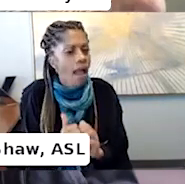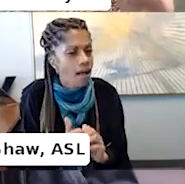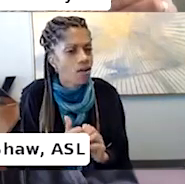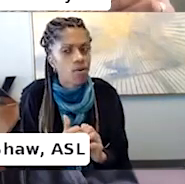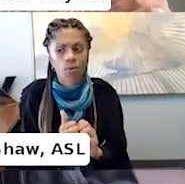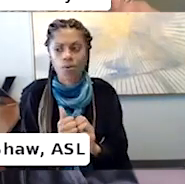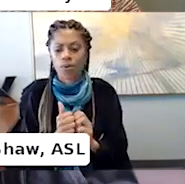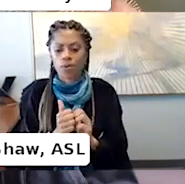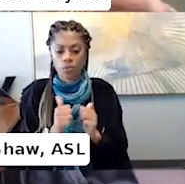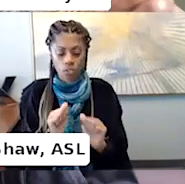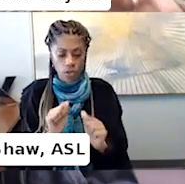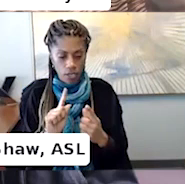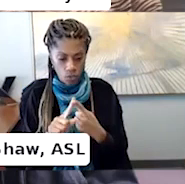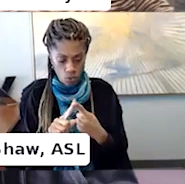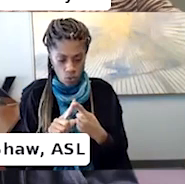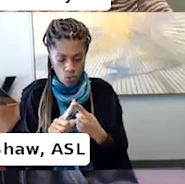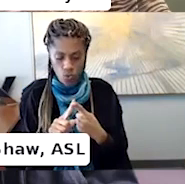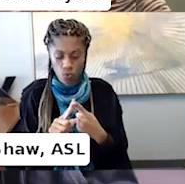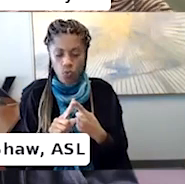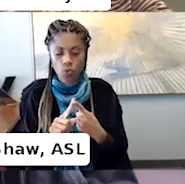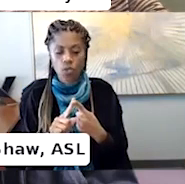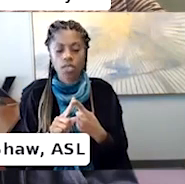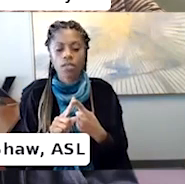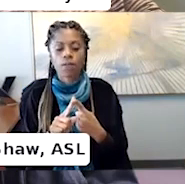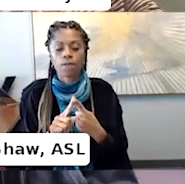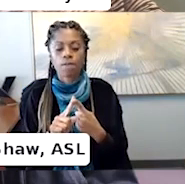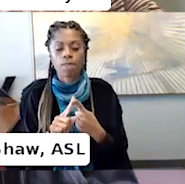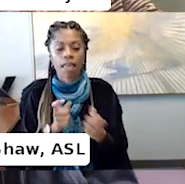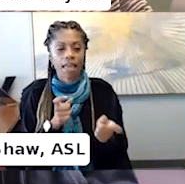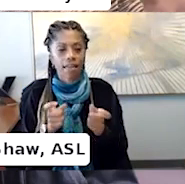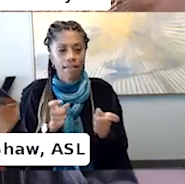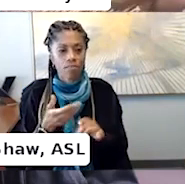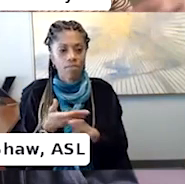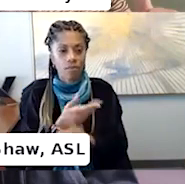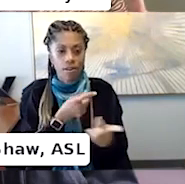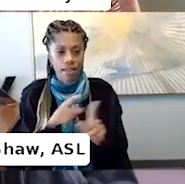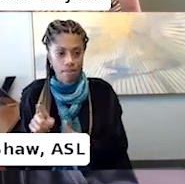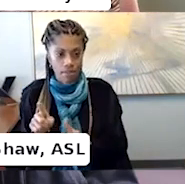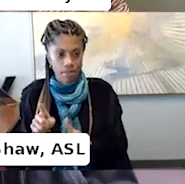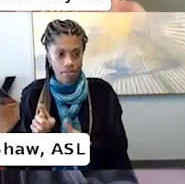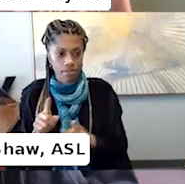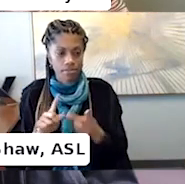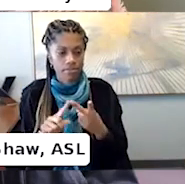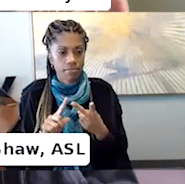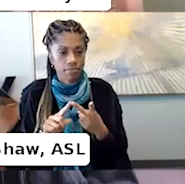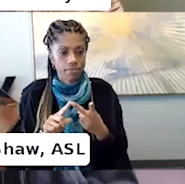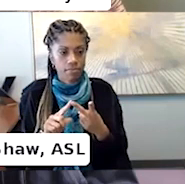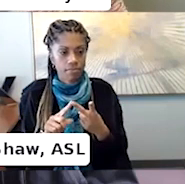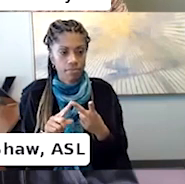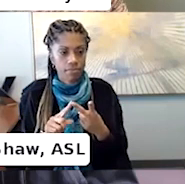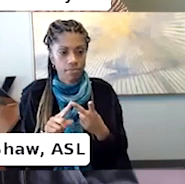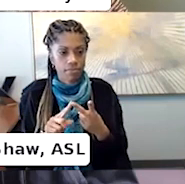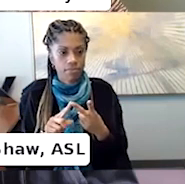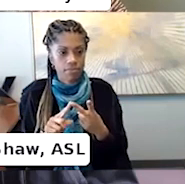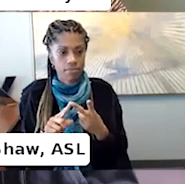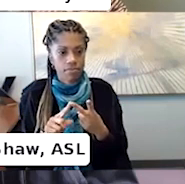one, try to address this before it even happens? How has it changed the contract that we have with